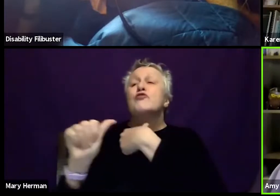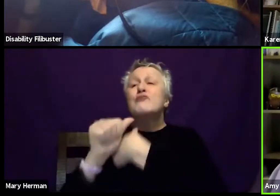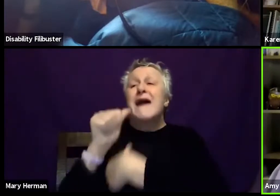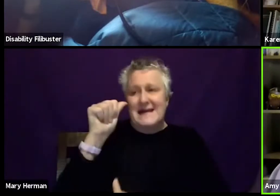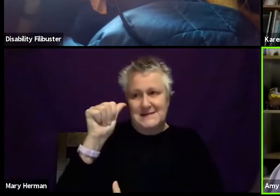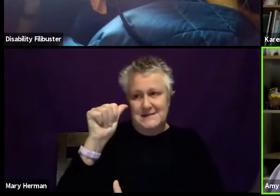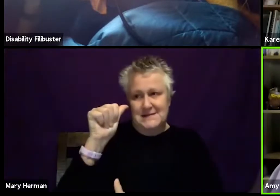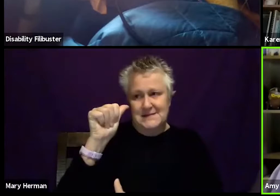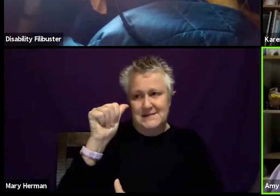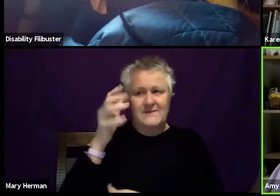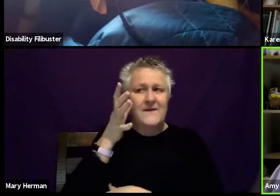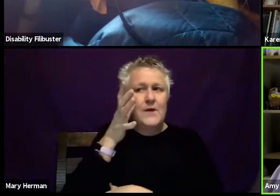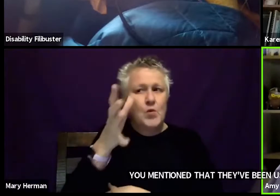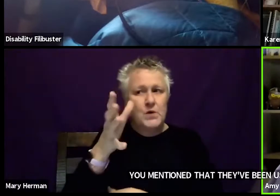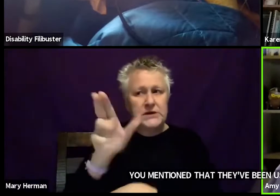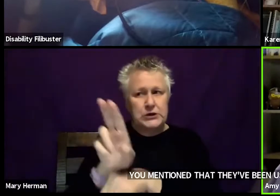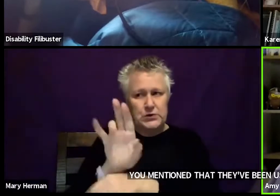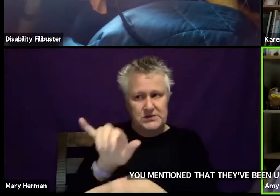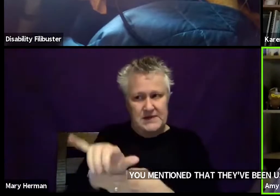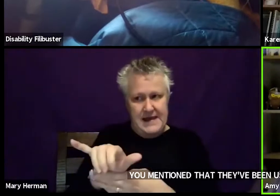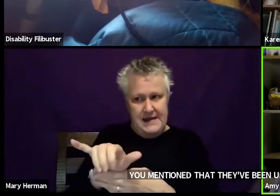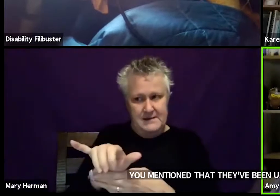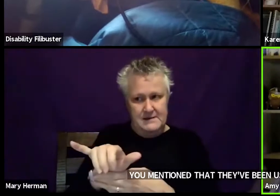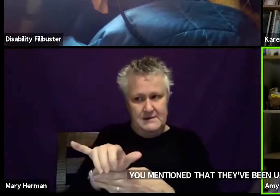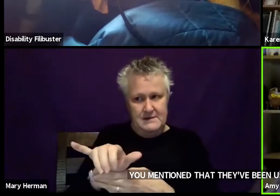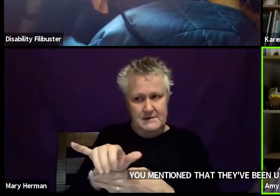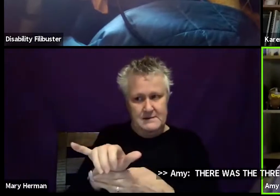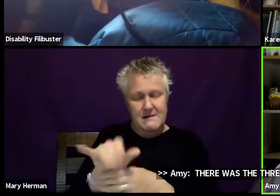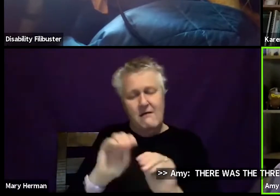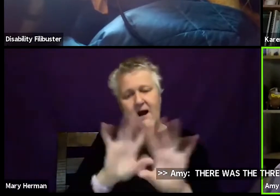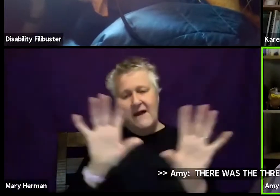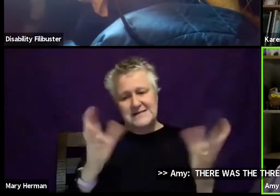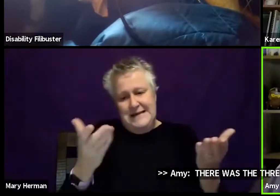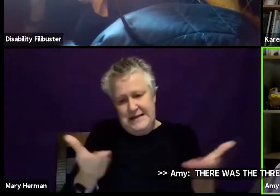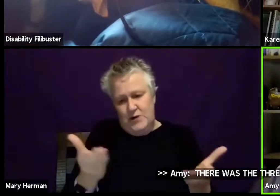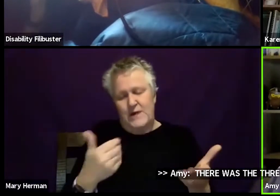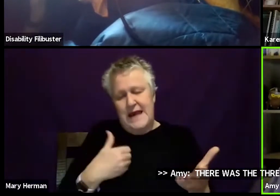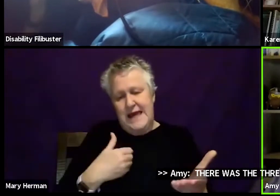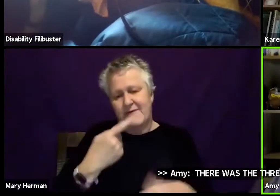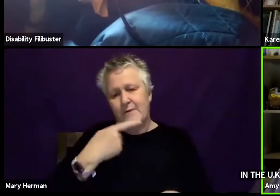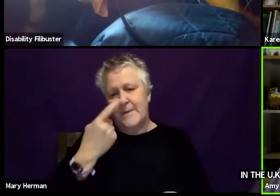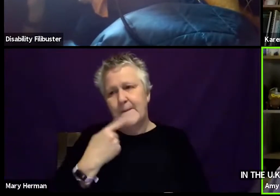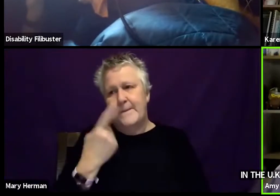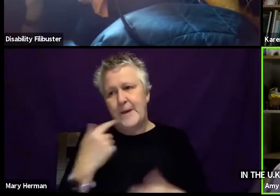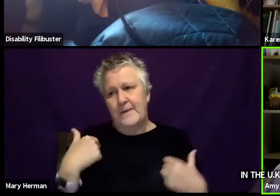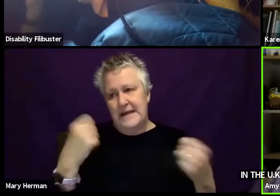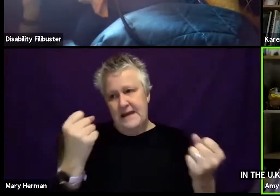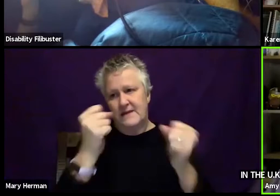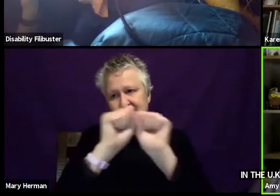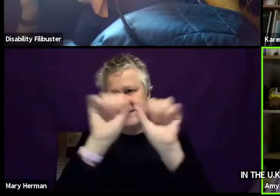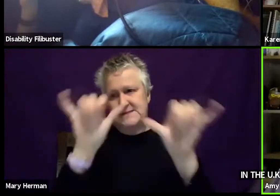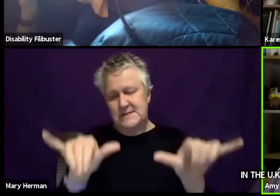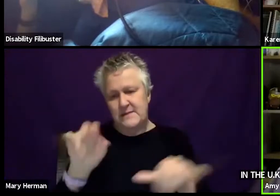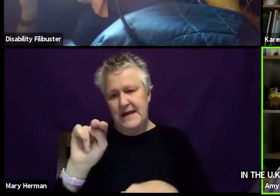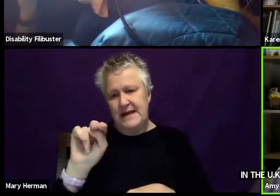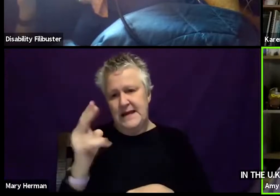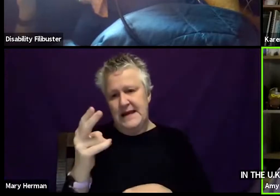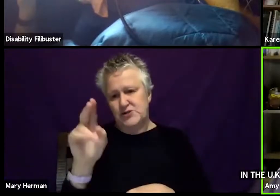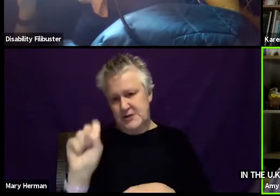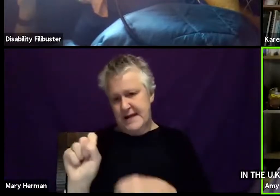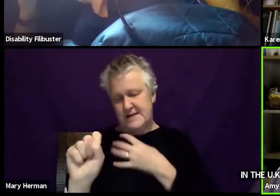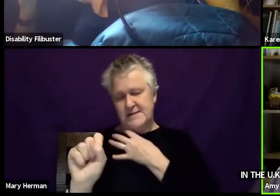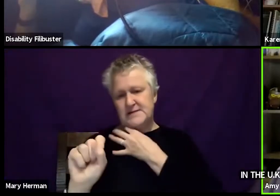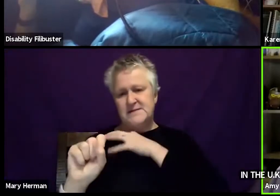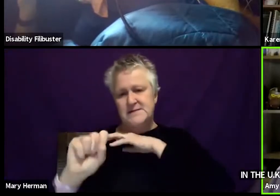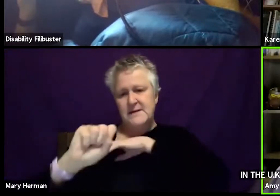we have a public health system. We have the NHS, which is free at point of use for everybody, unless you are